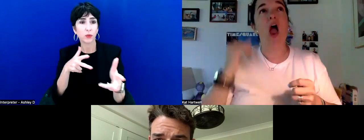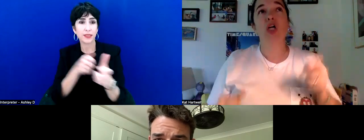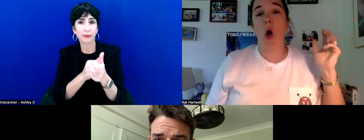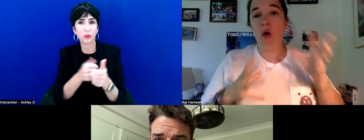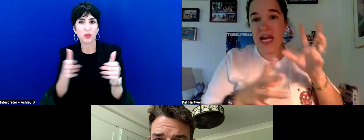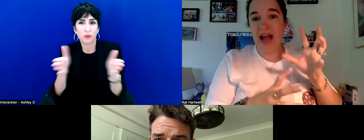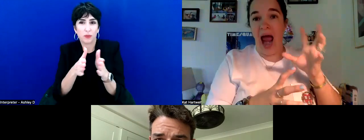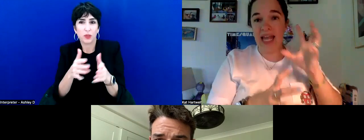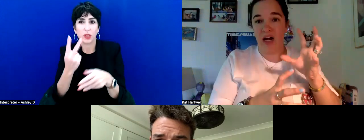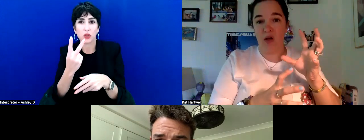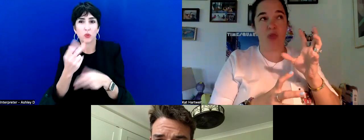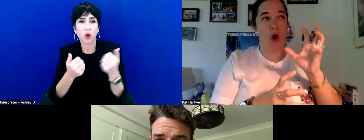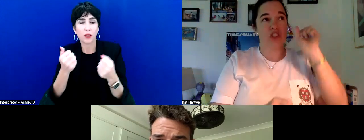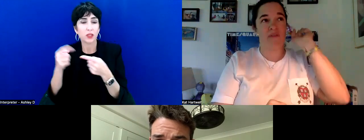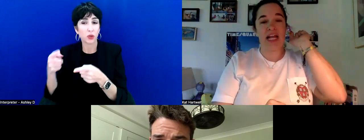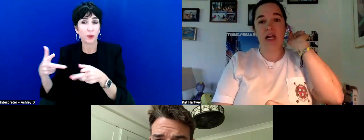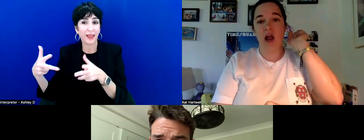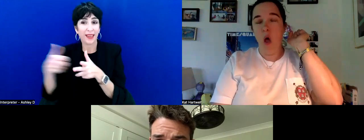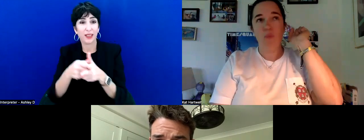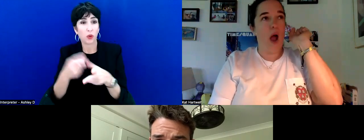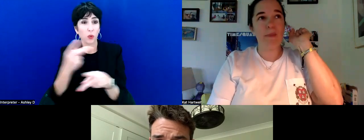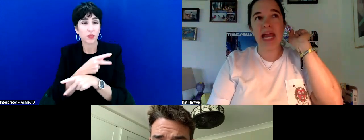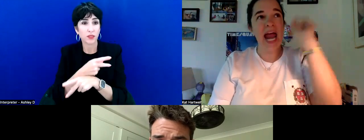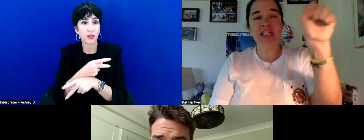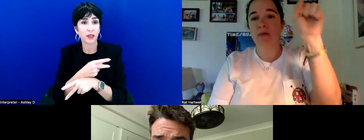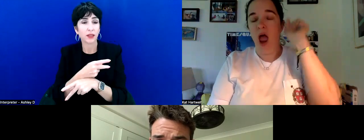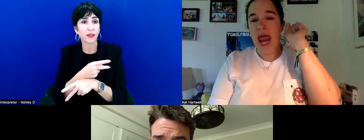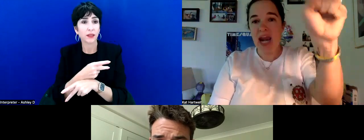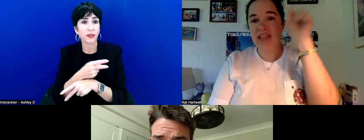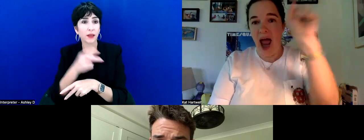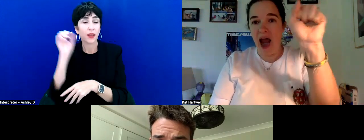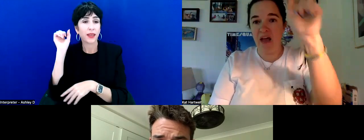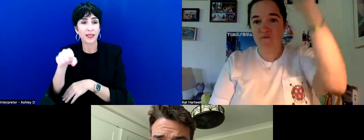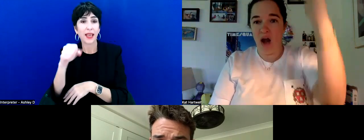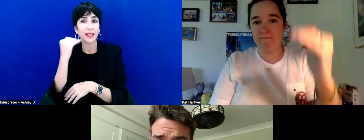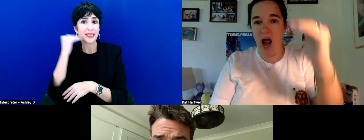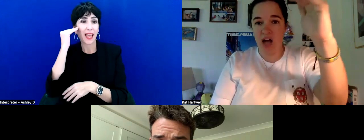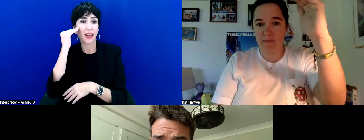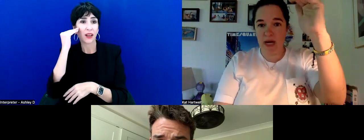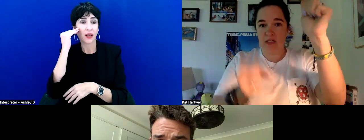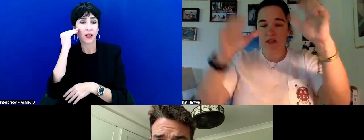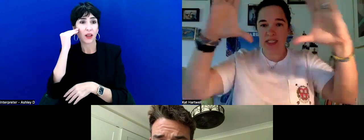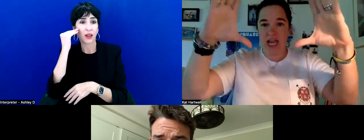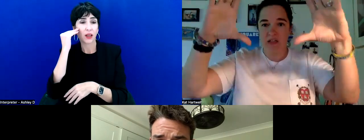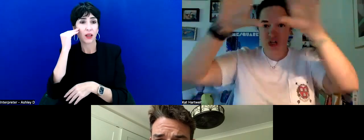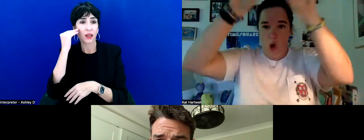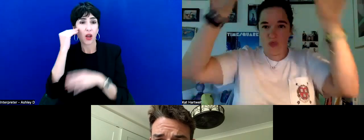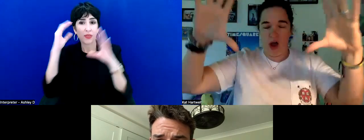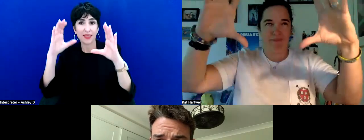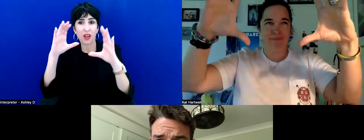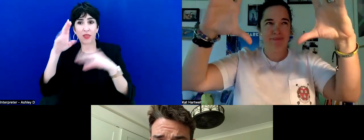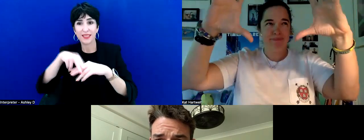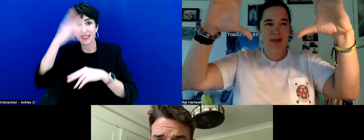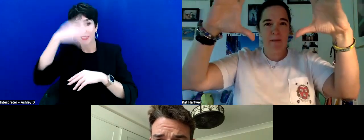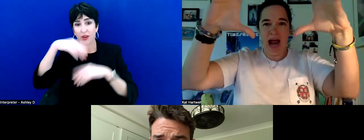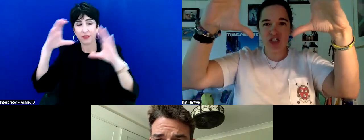cars. So he got hit the worst ever. He probably hit his head in front of my husband's teeth,